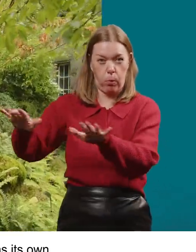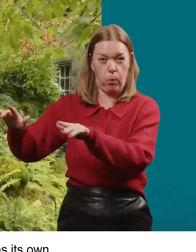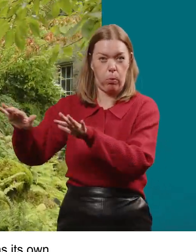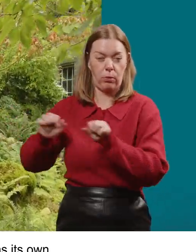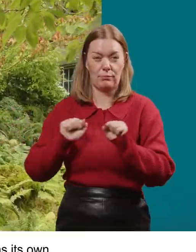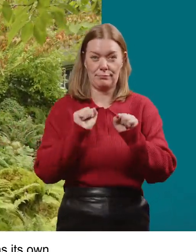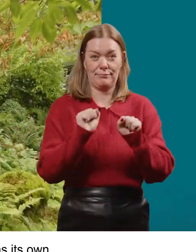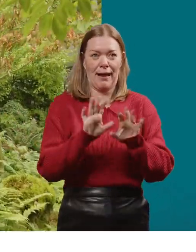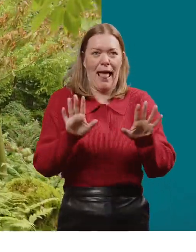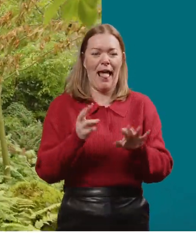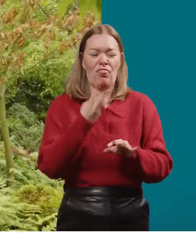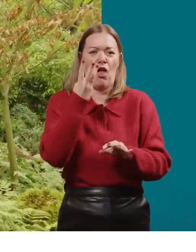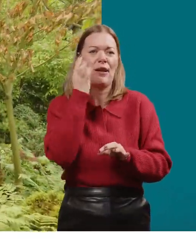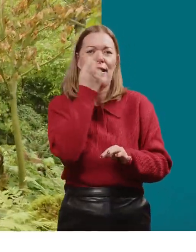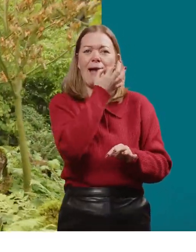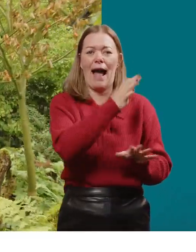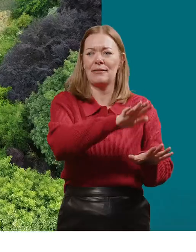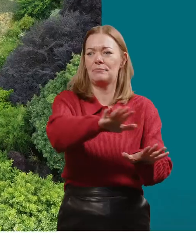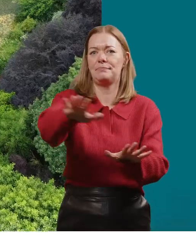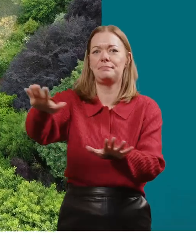has its own fern garden.